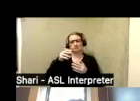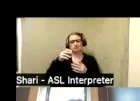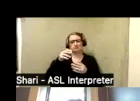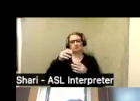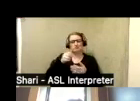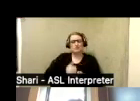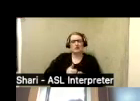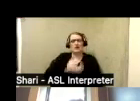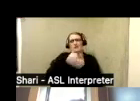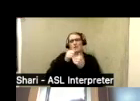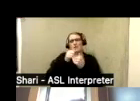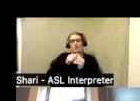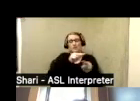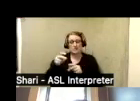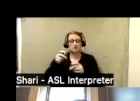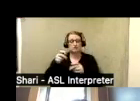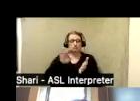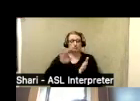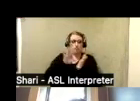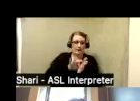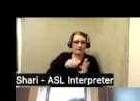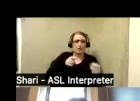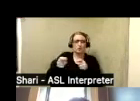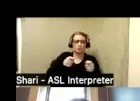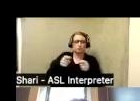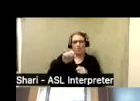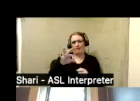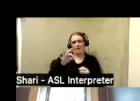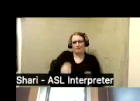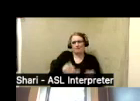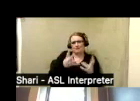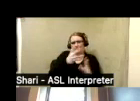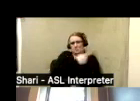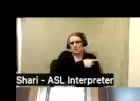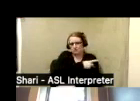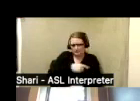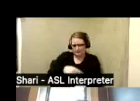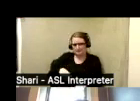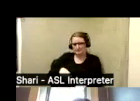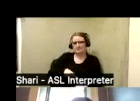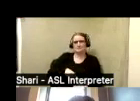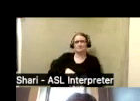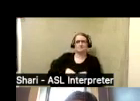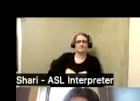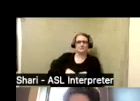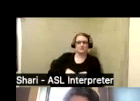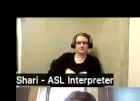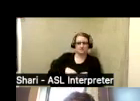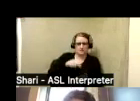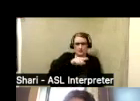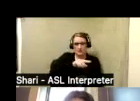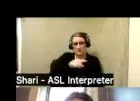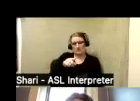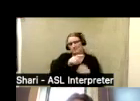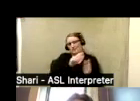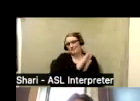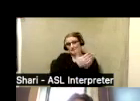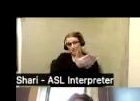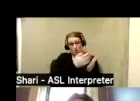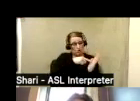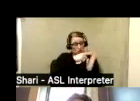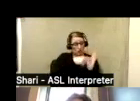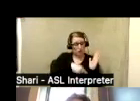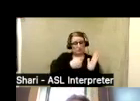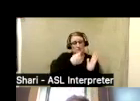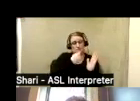observation, tracking, and control of bodies, getting at what theorists Adler, Bolton, and Kant in their book Health Communism describe